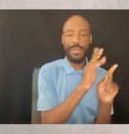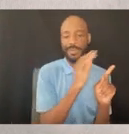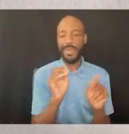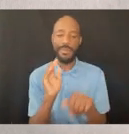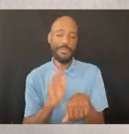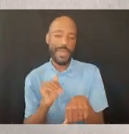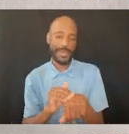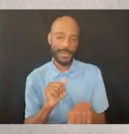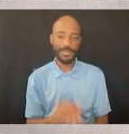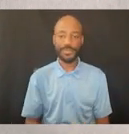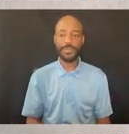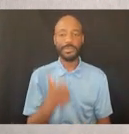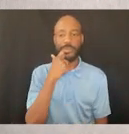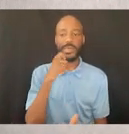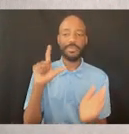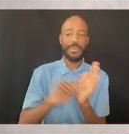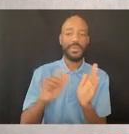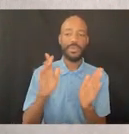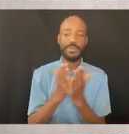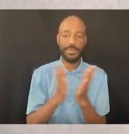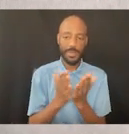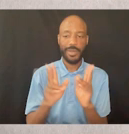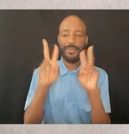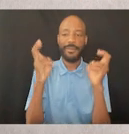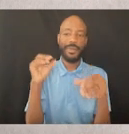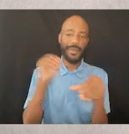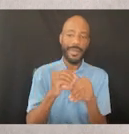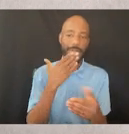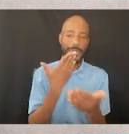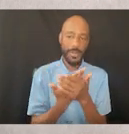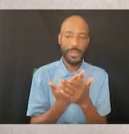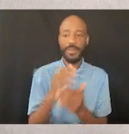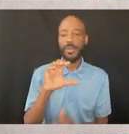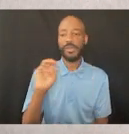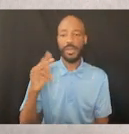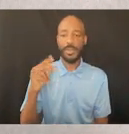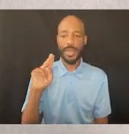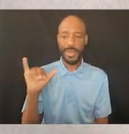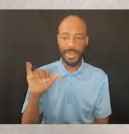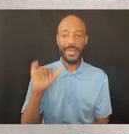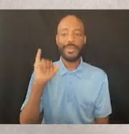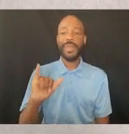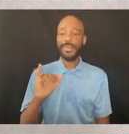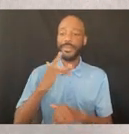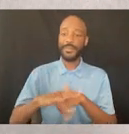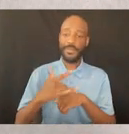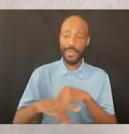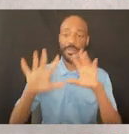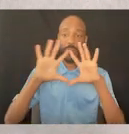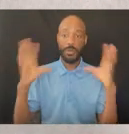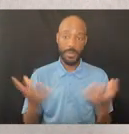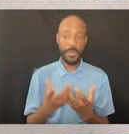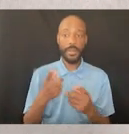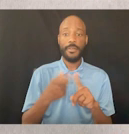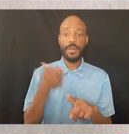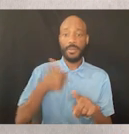recently published book, In Good Company, which is Notable People with Their Pets, is available globally from any online bookseller and